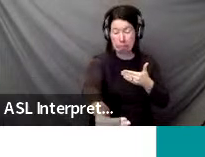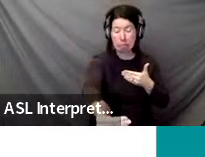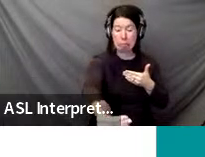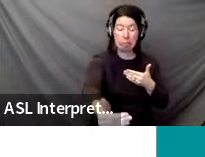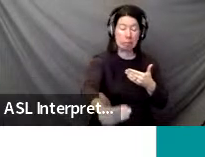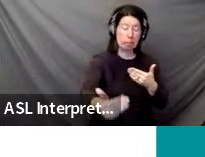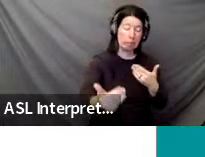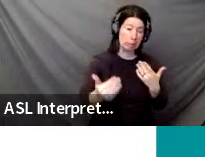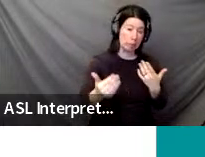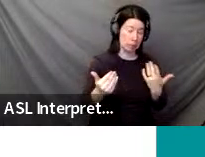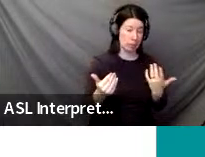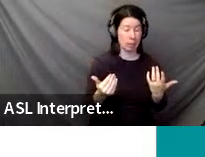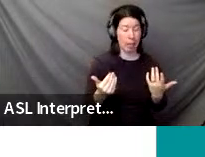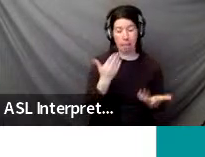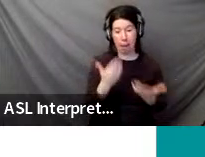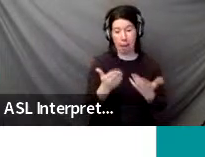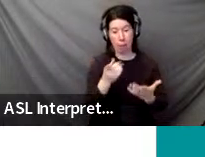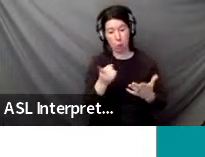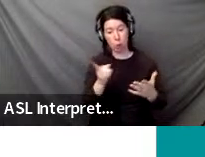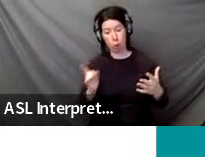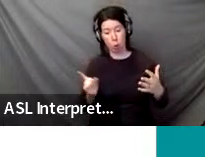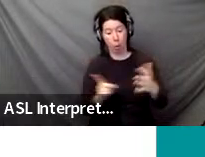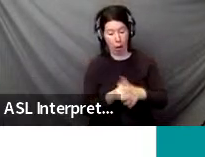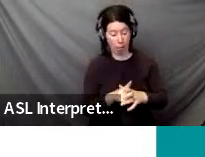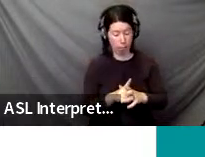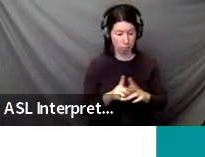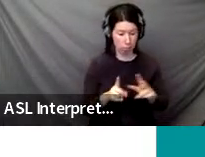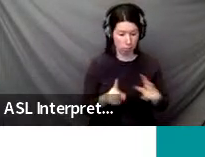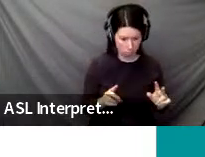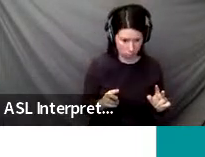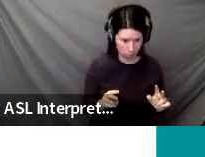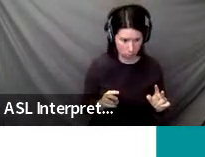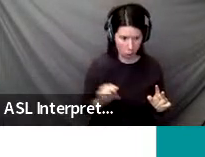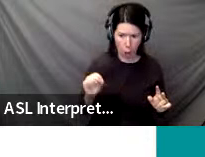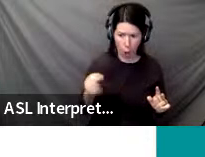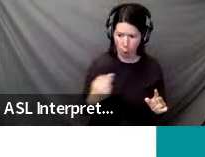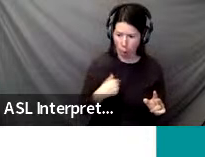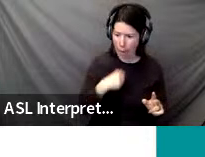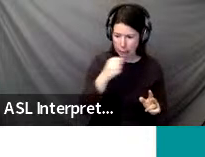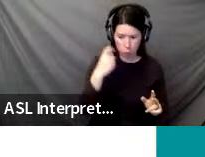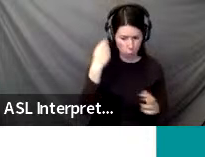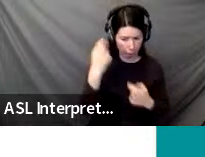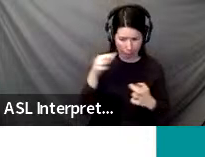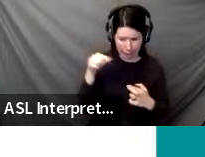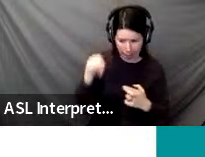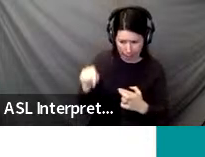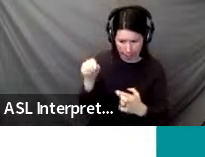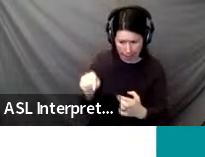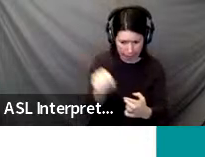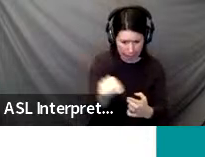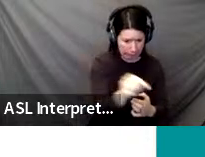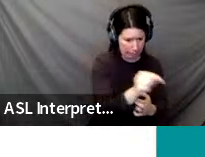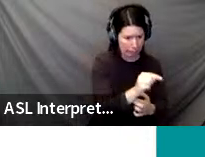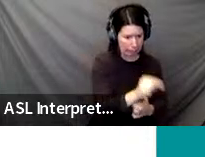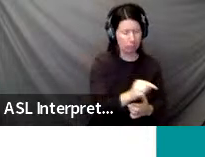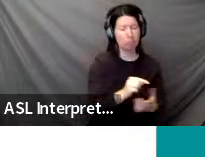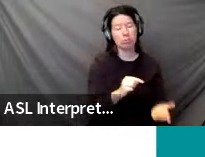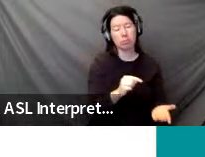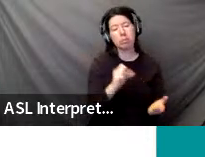build it, you may not know are there. And so we have the ability with this process